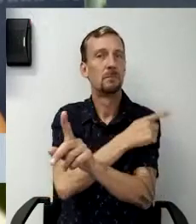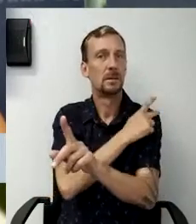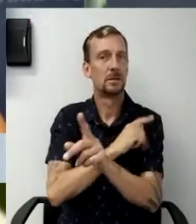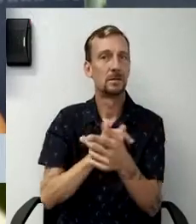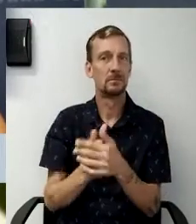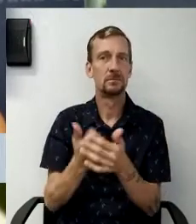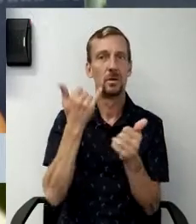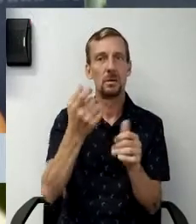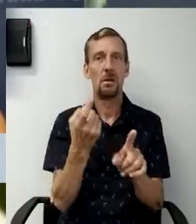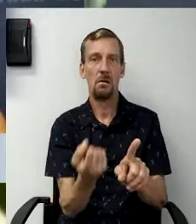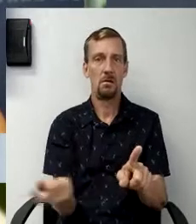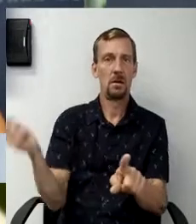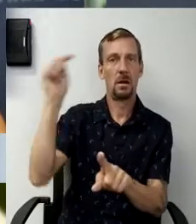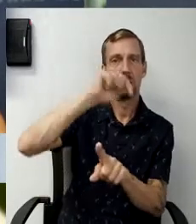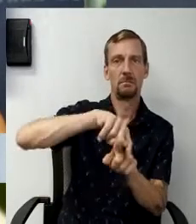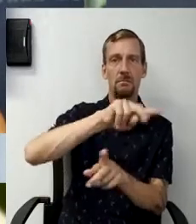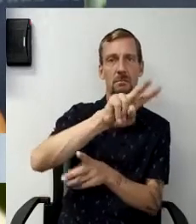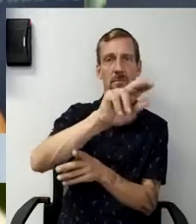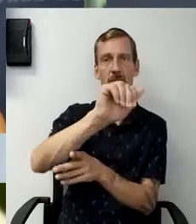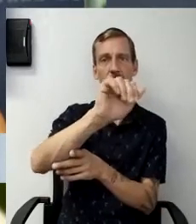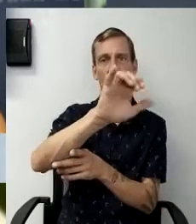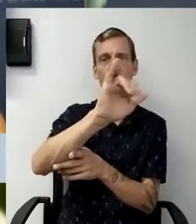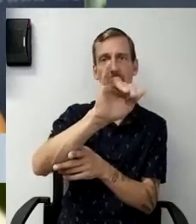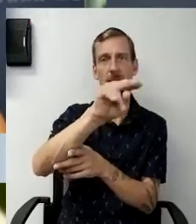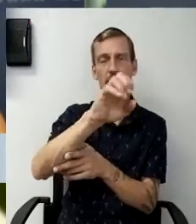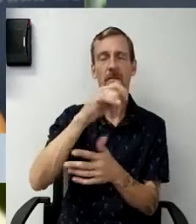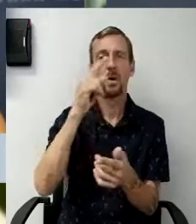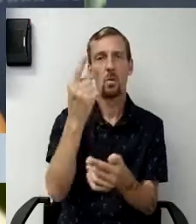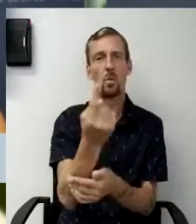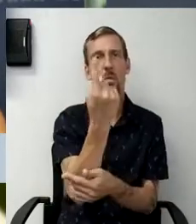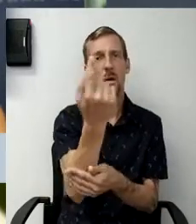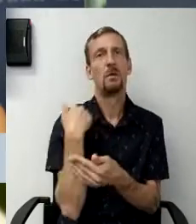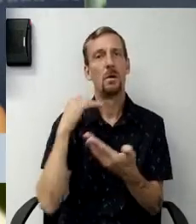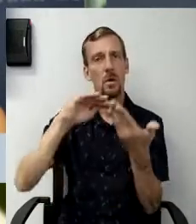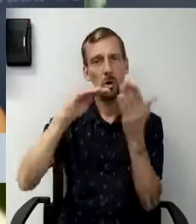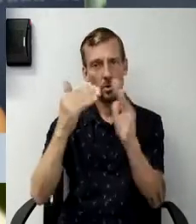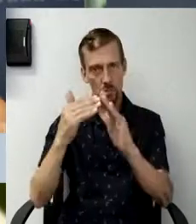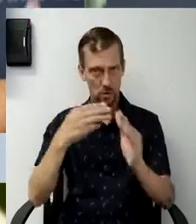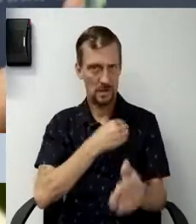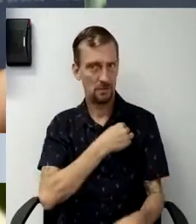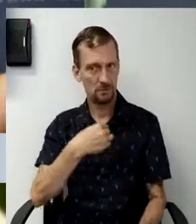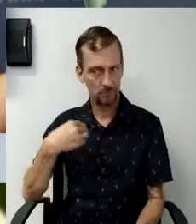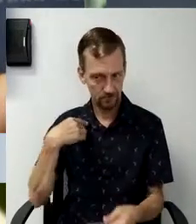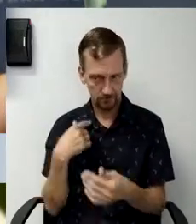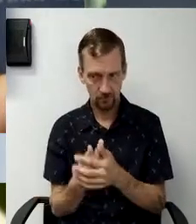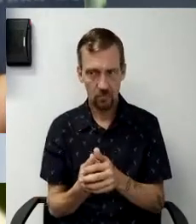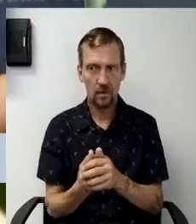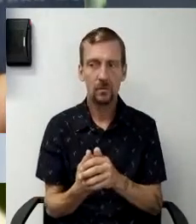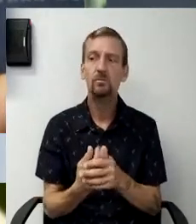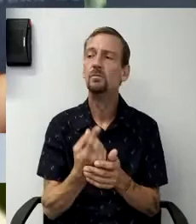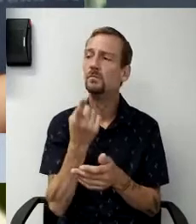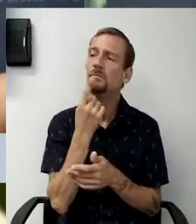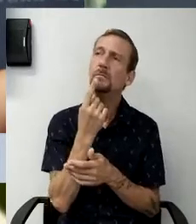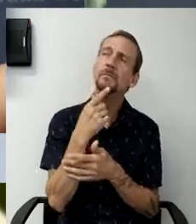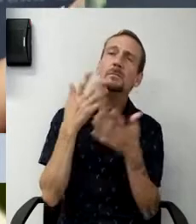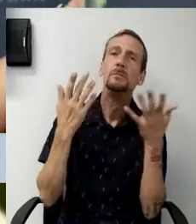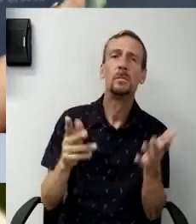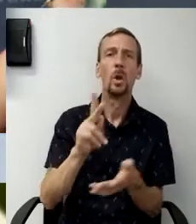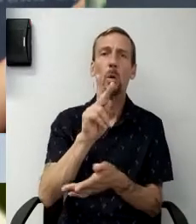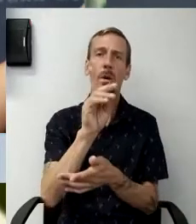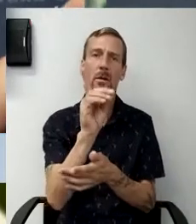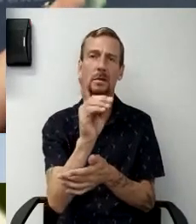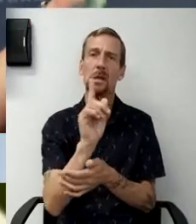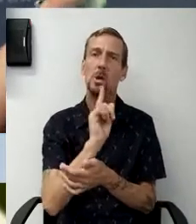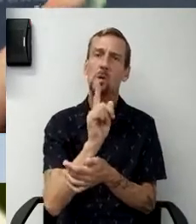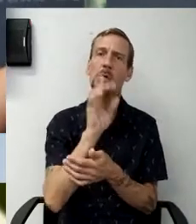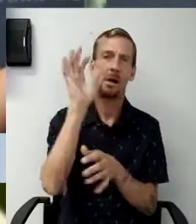back to the vaccine. So one of our community members is asking if Quia Delta is working with